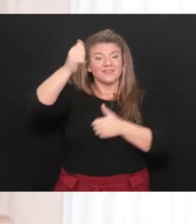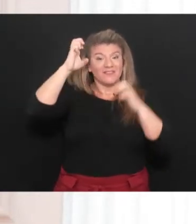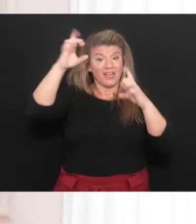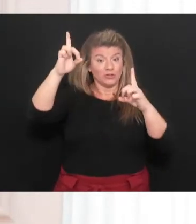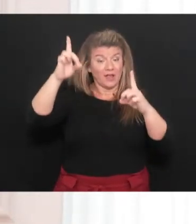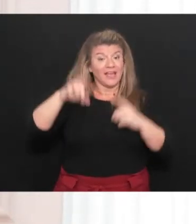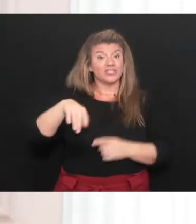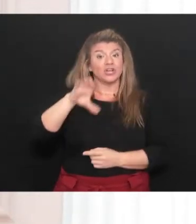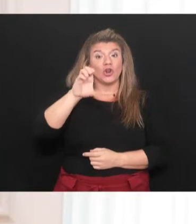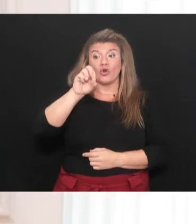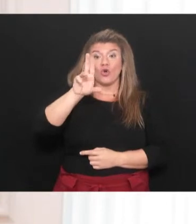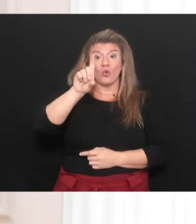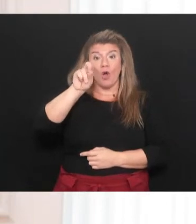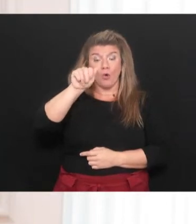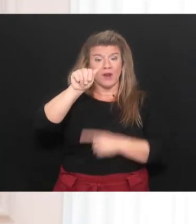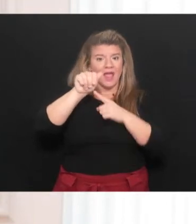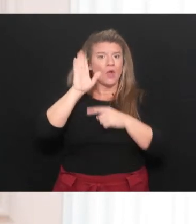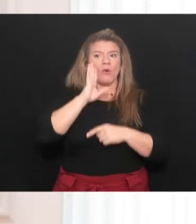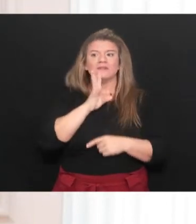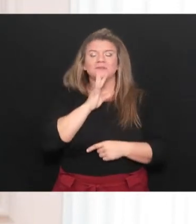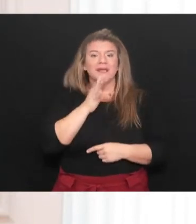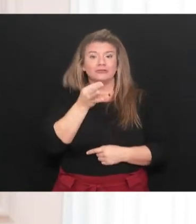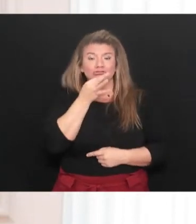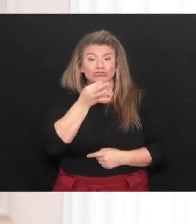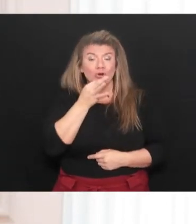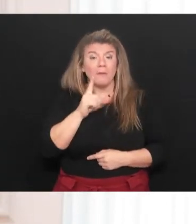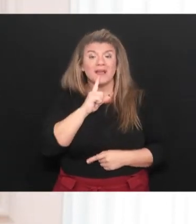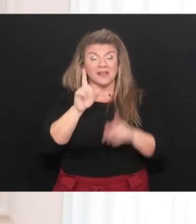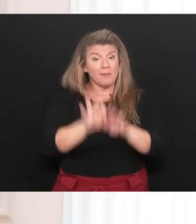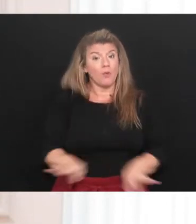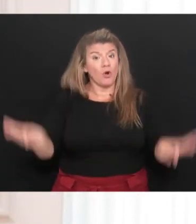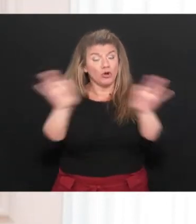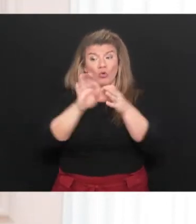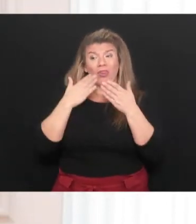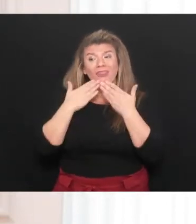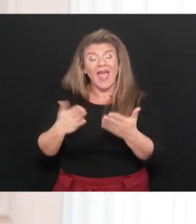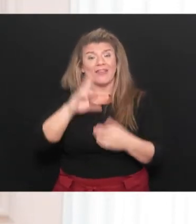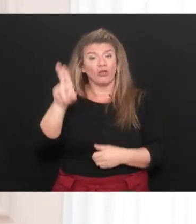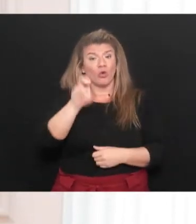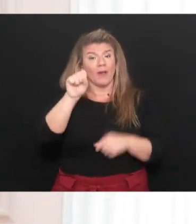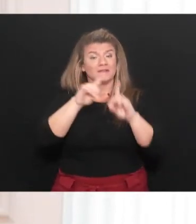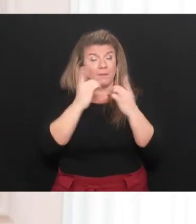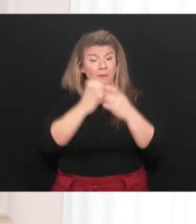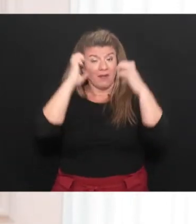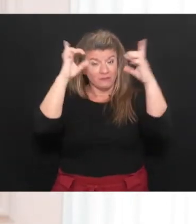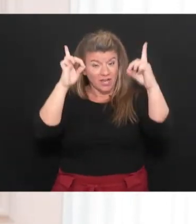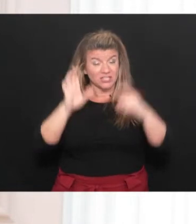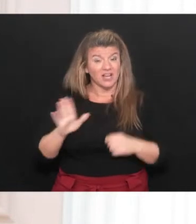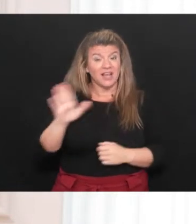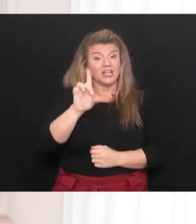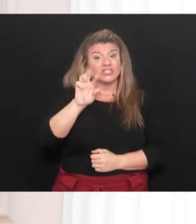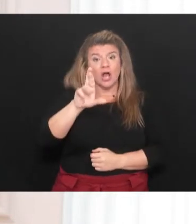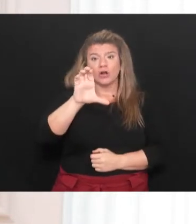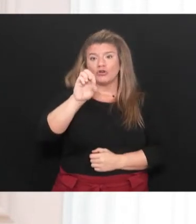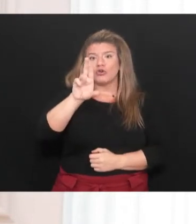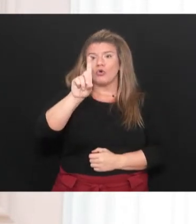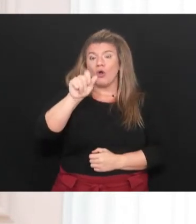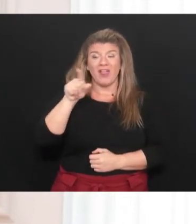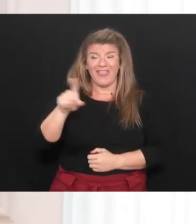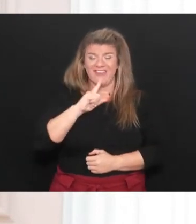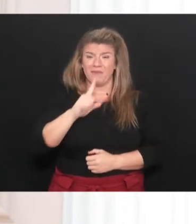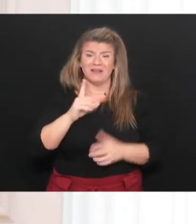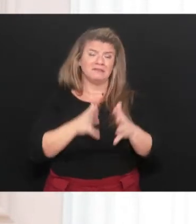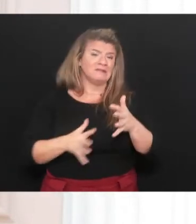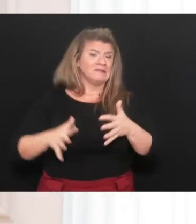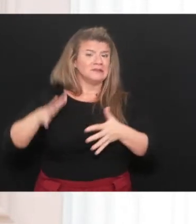the governor in a bit. And I think it's important to thank the U.S. Department of Education and Dr. Cardona. They've been essential